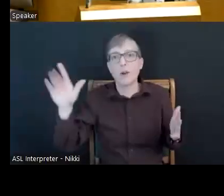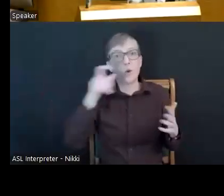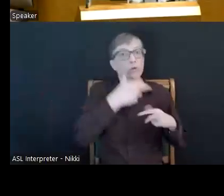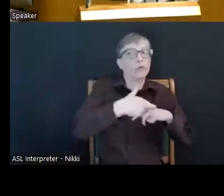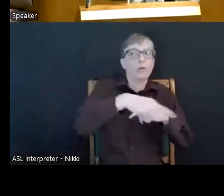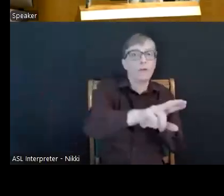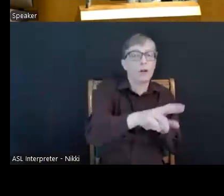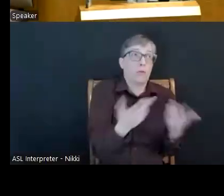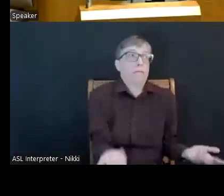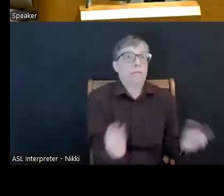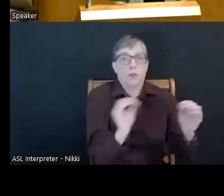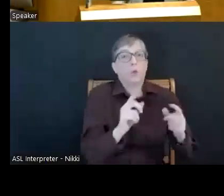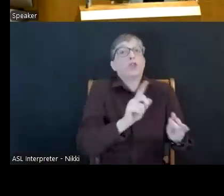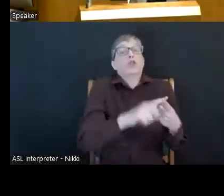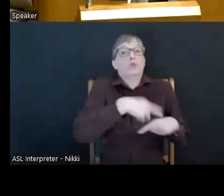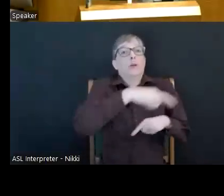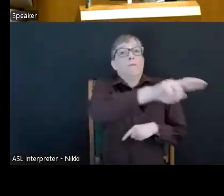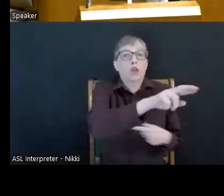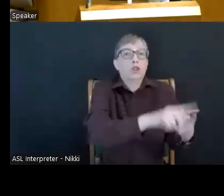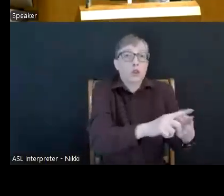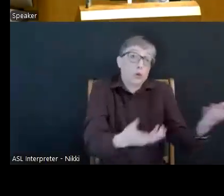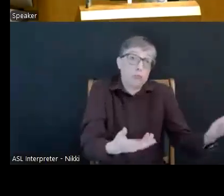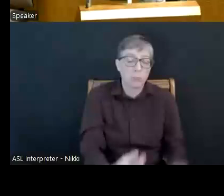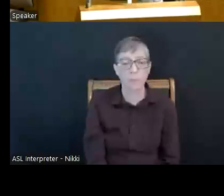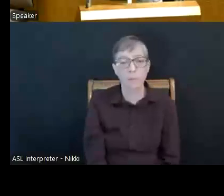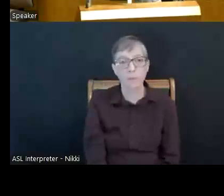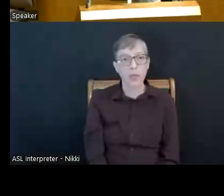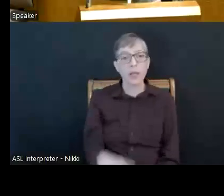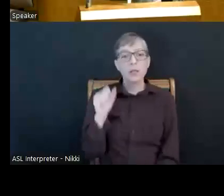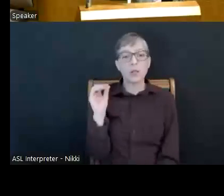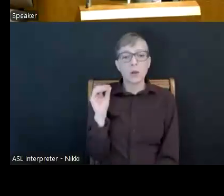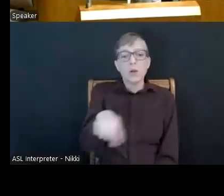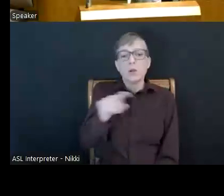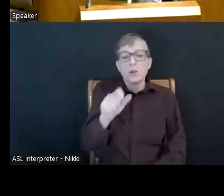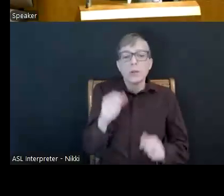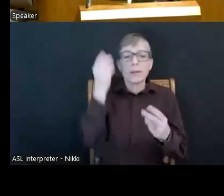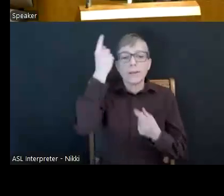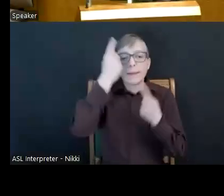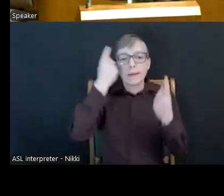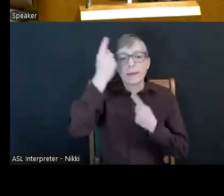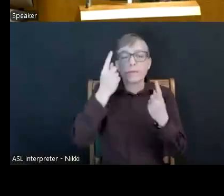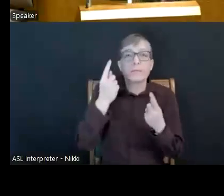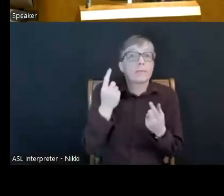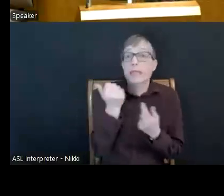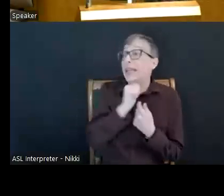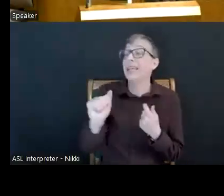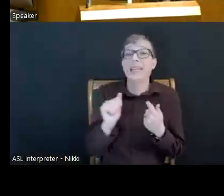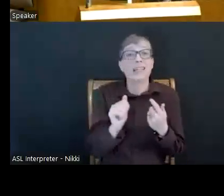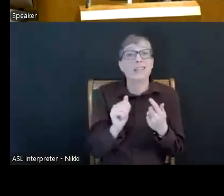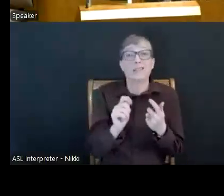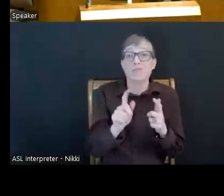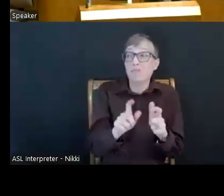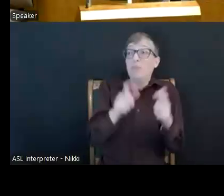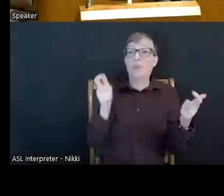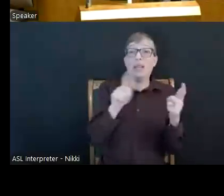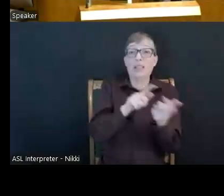refer them to. So very simplistically, you could think of adjusting to any major change as involving a